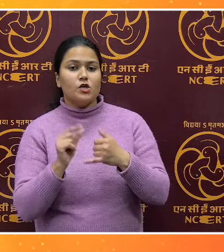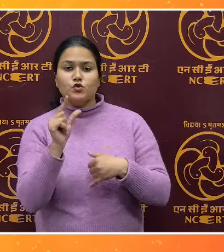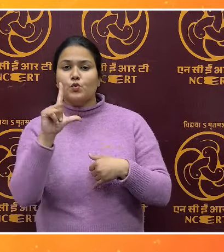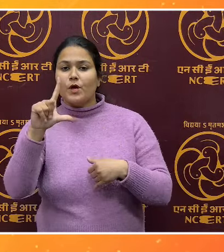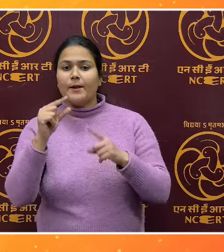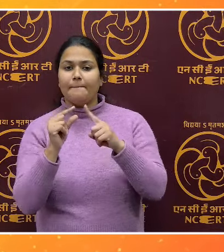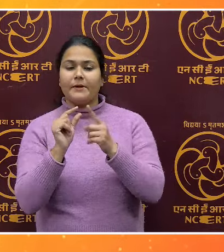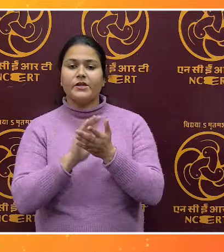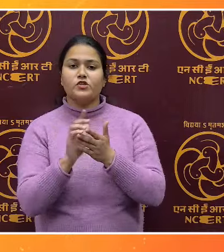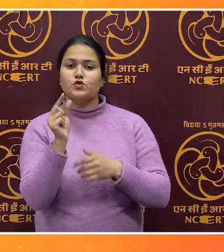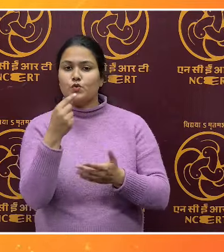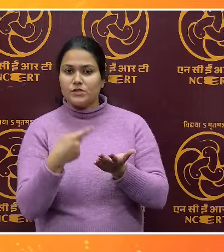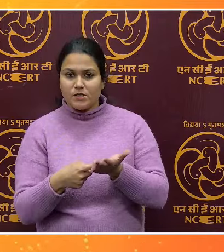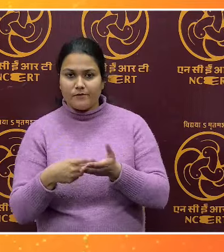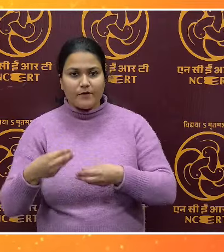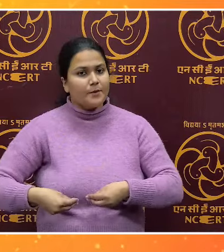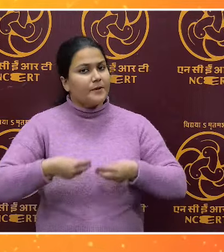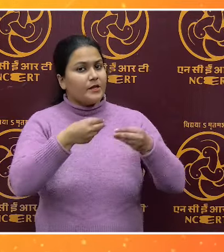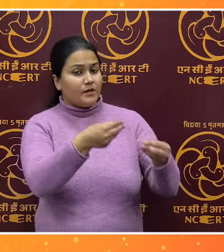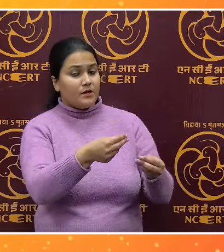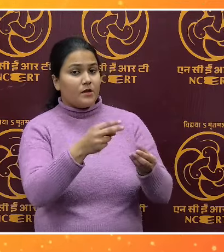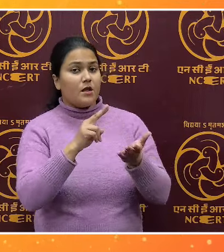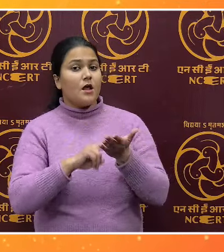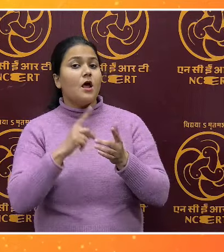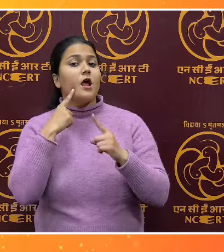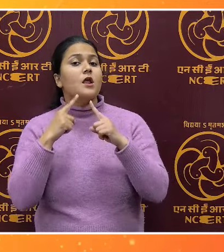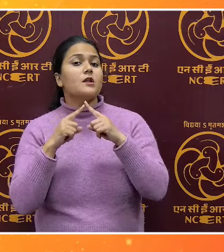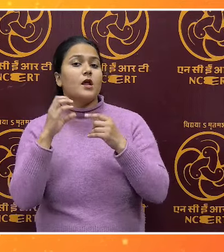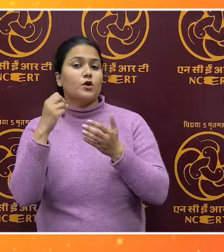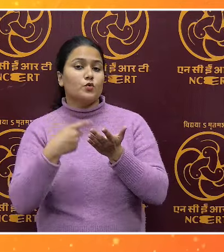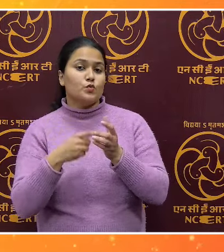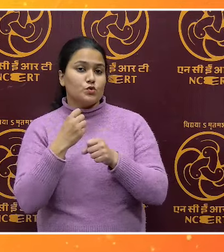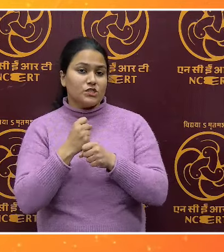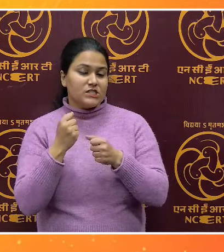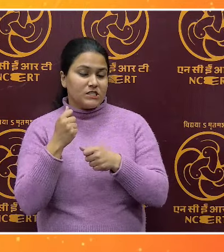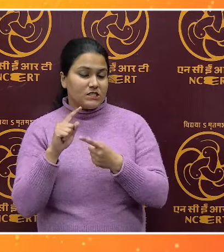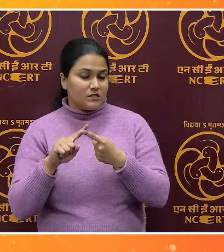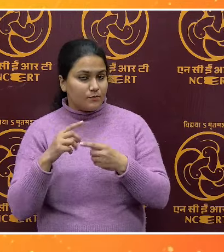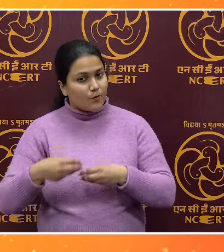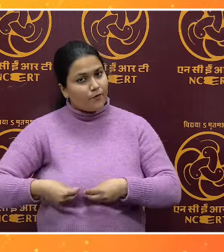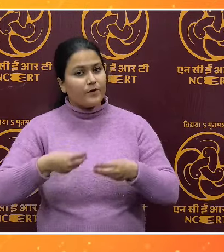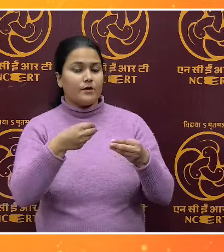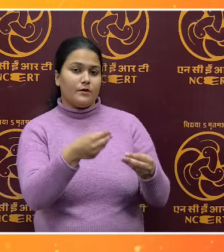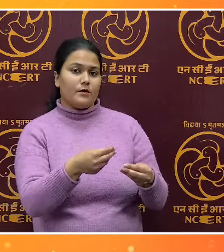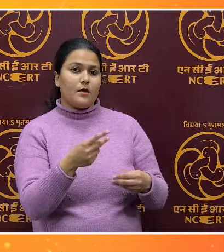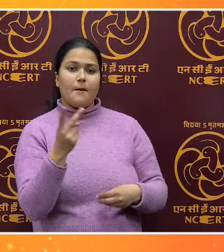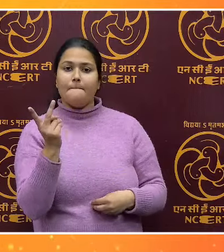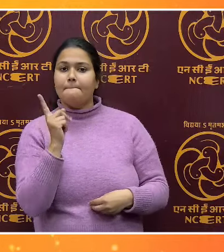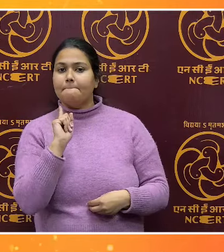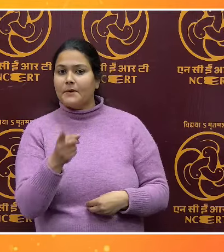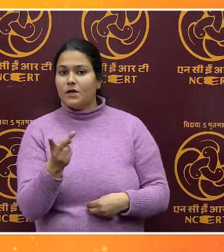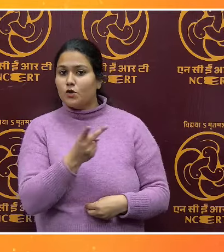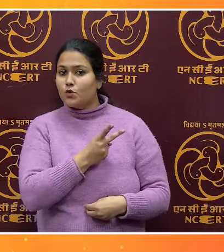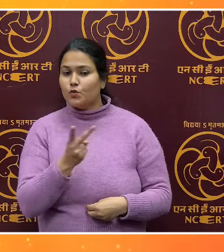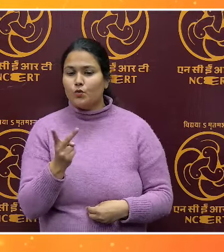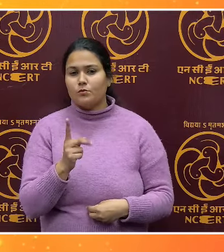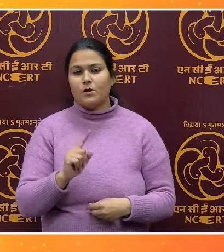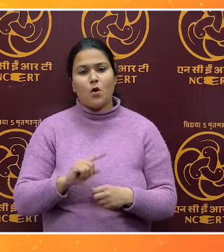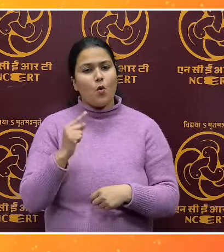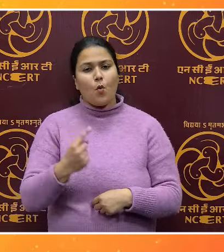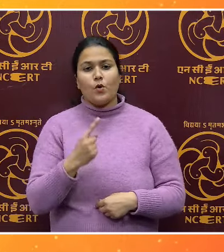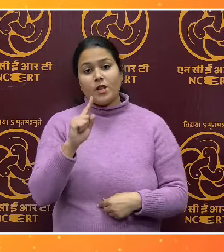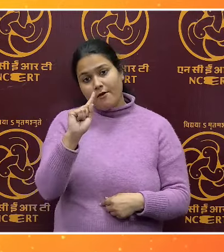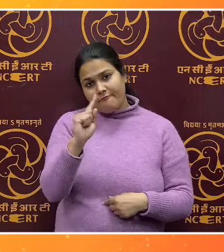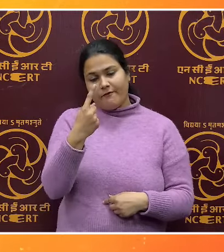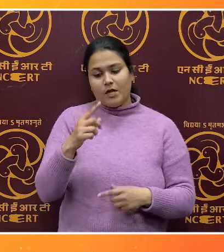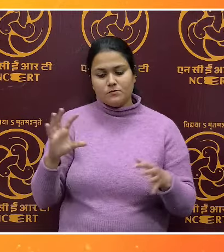donor atom and nitrogen is also donor atom. But both will donate once at a time,